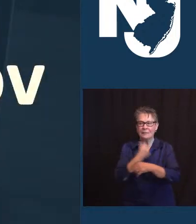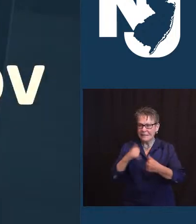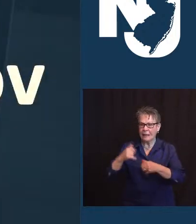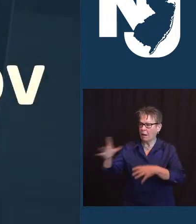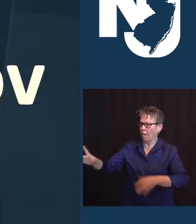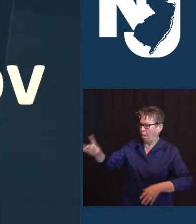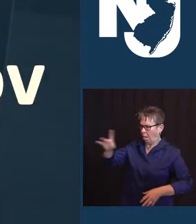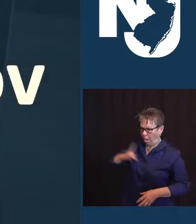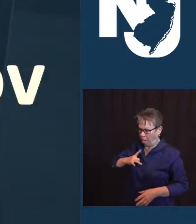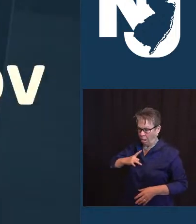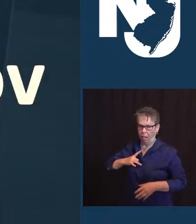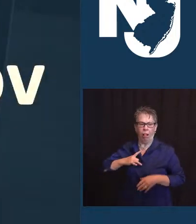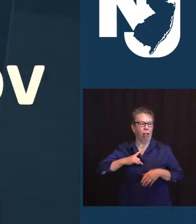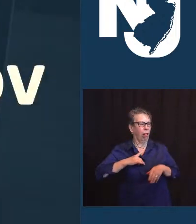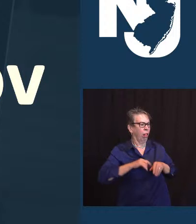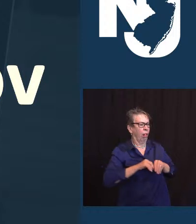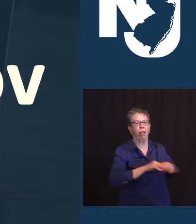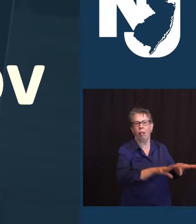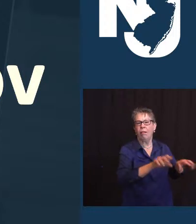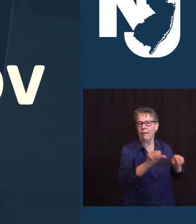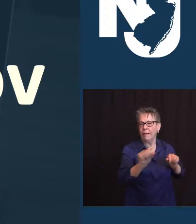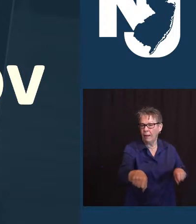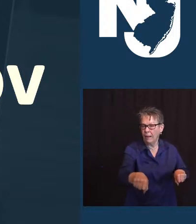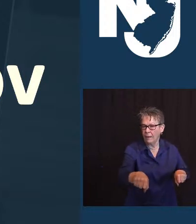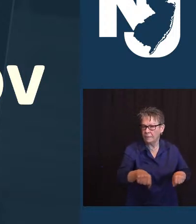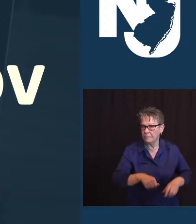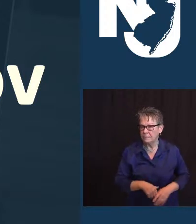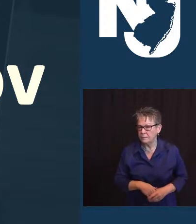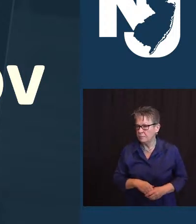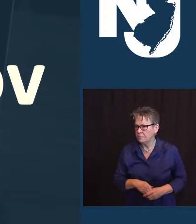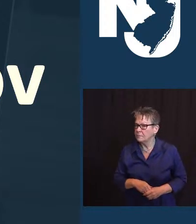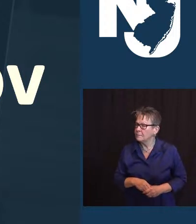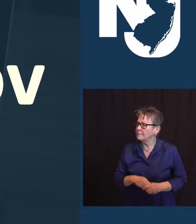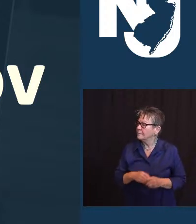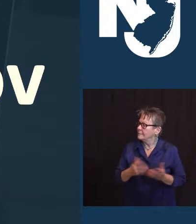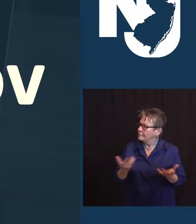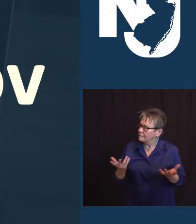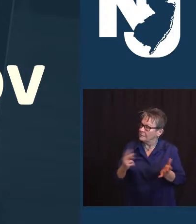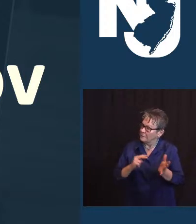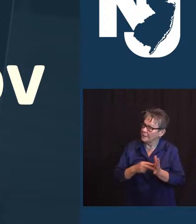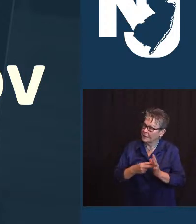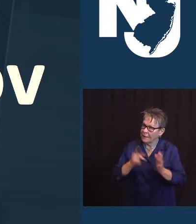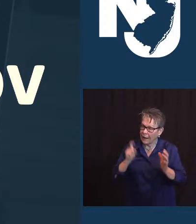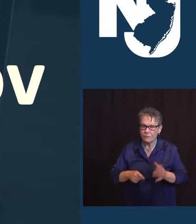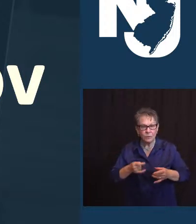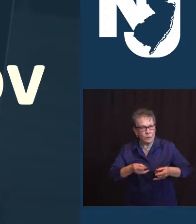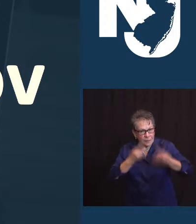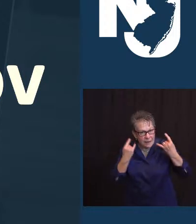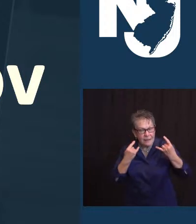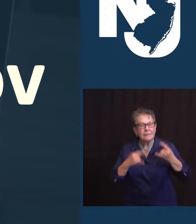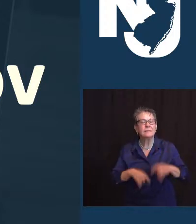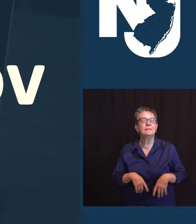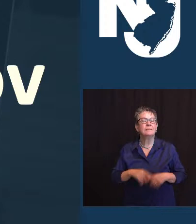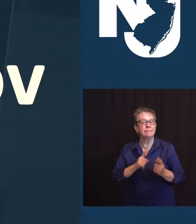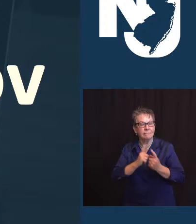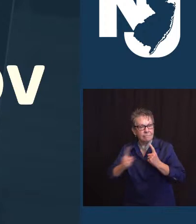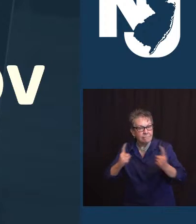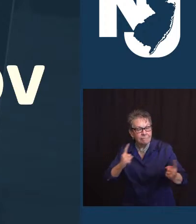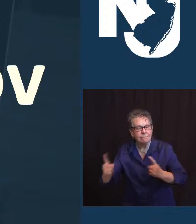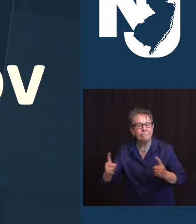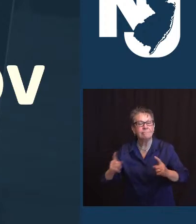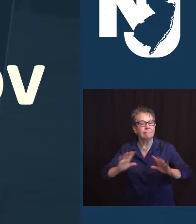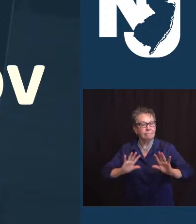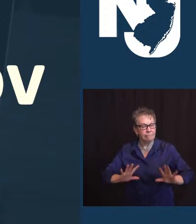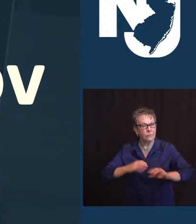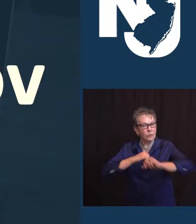mask helps trap the potentially contagious droplets you are exhaling from infecting others. And even if you are vaccinated,